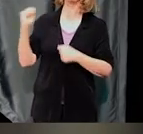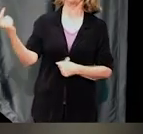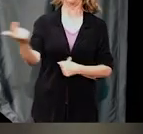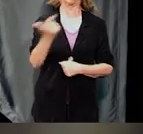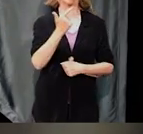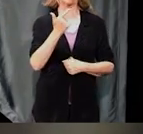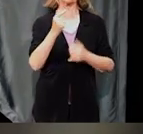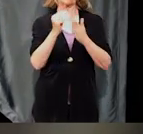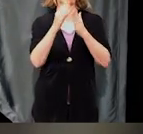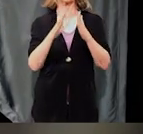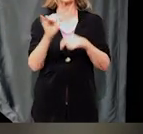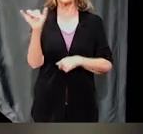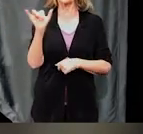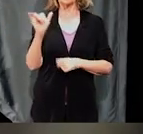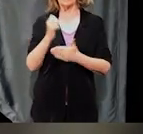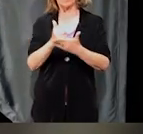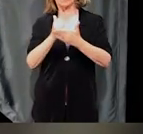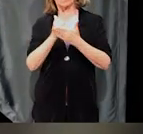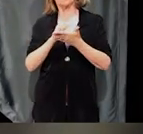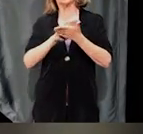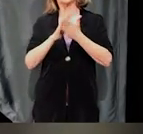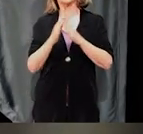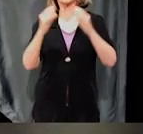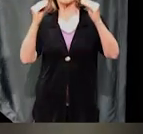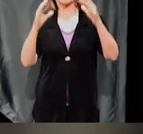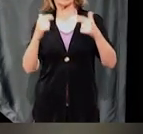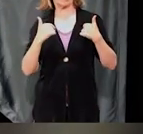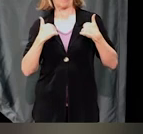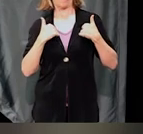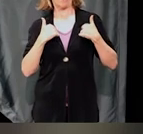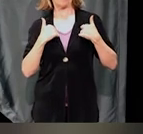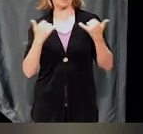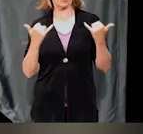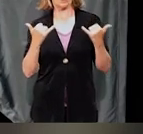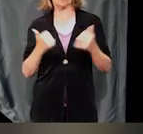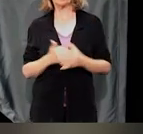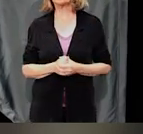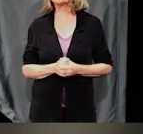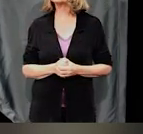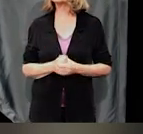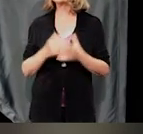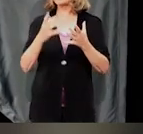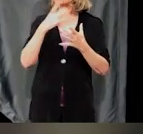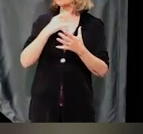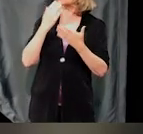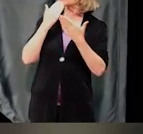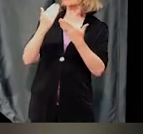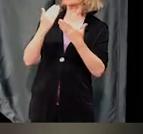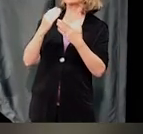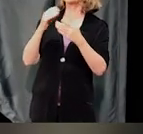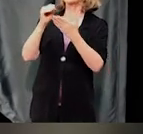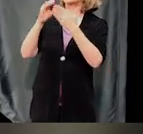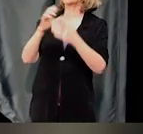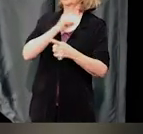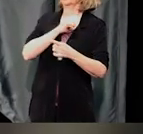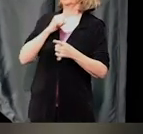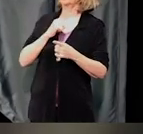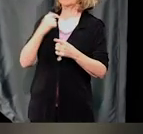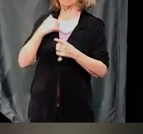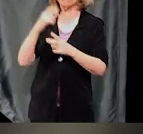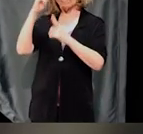students that have helped me to become the professor I am today. I would also like to thank the Student Center. This is a true